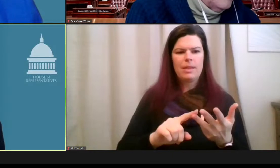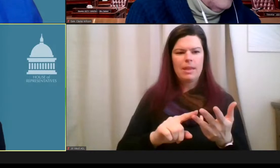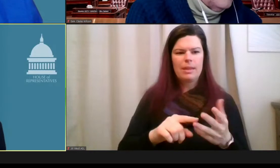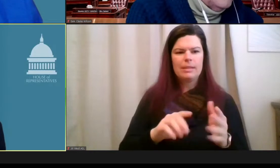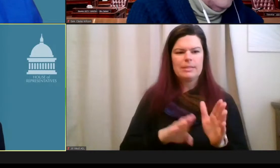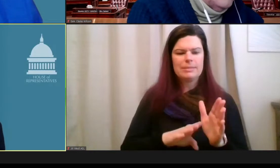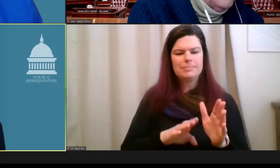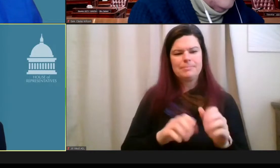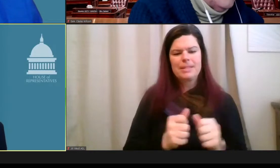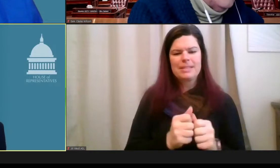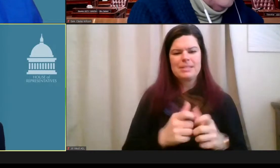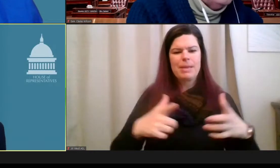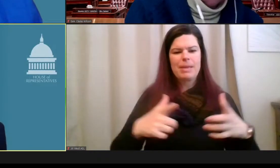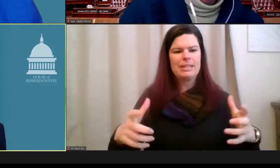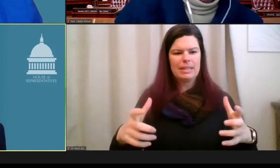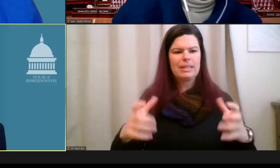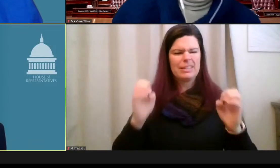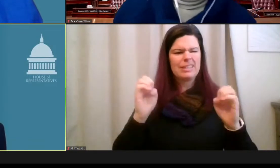to the questions.